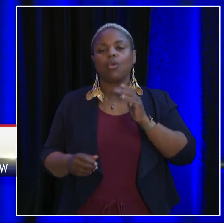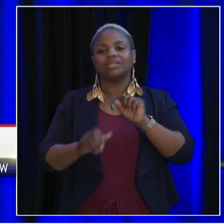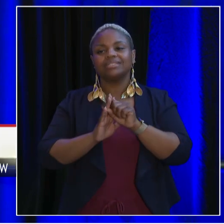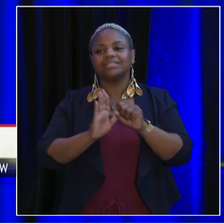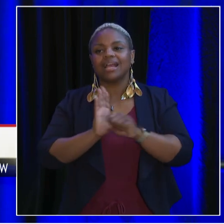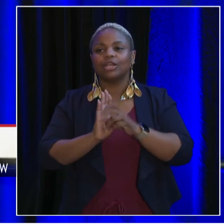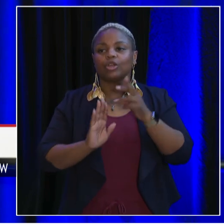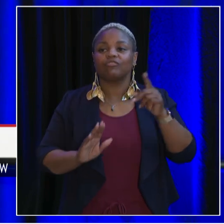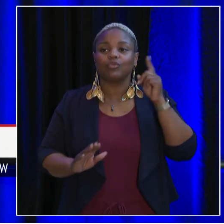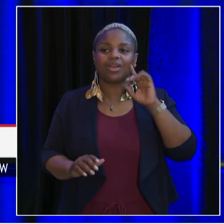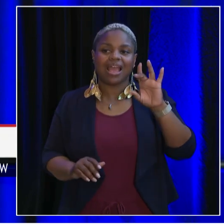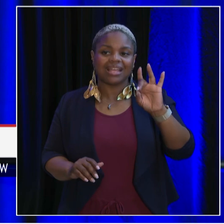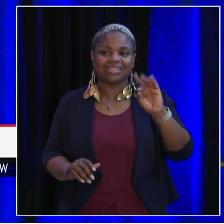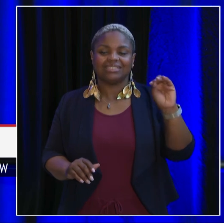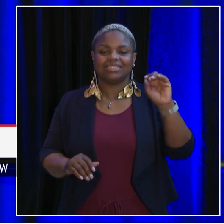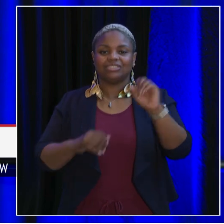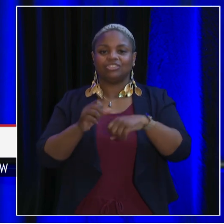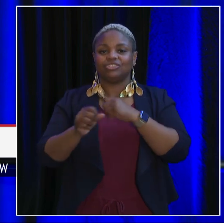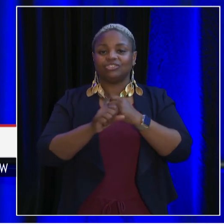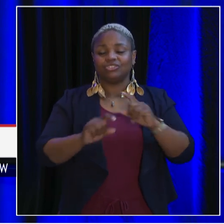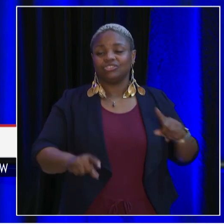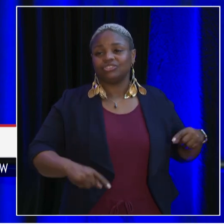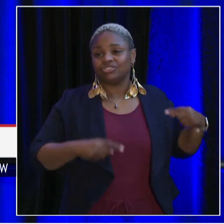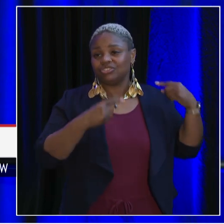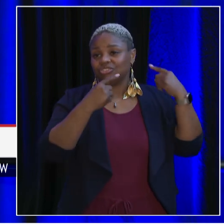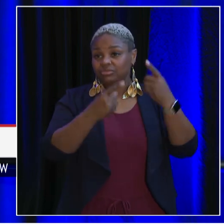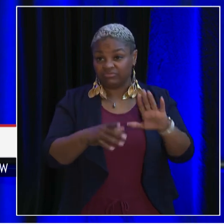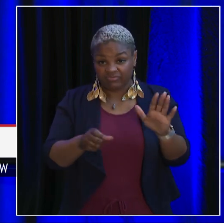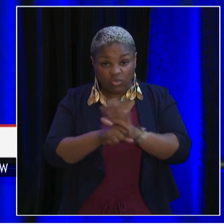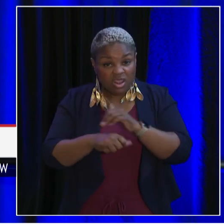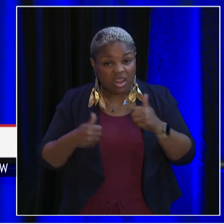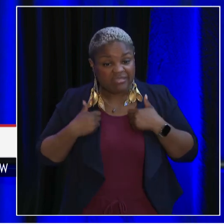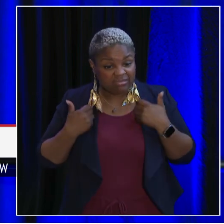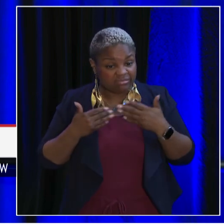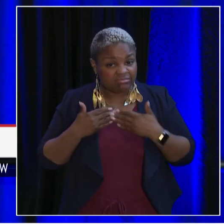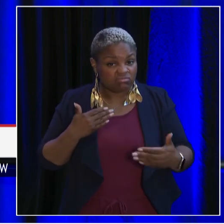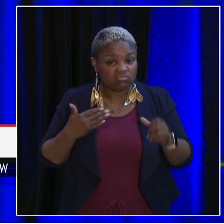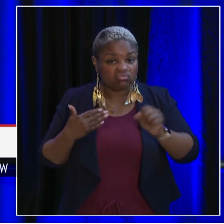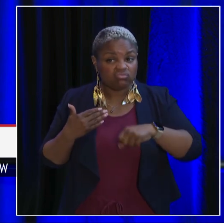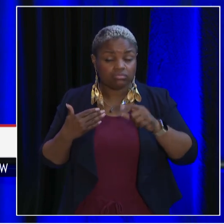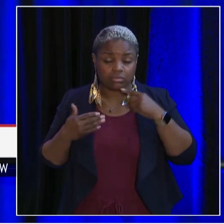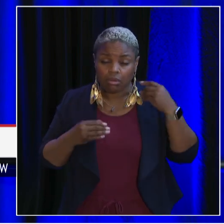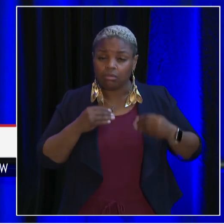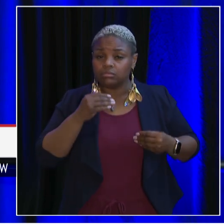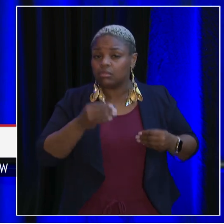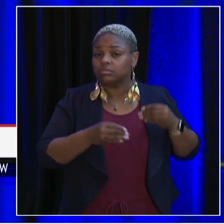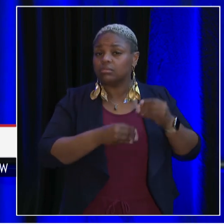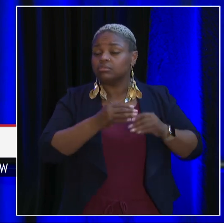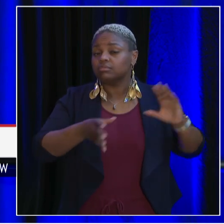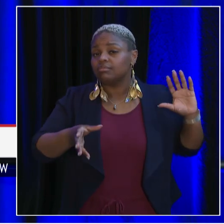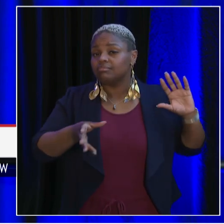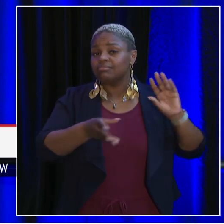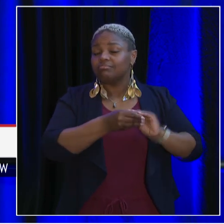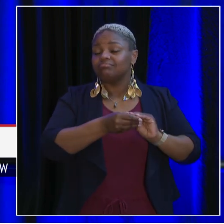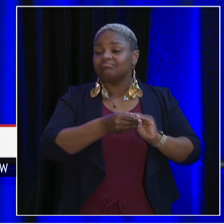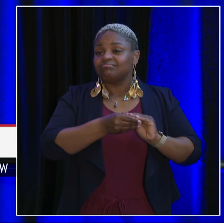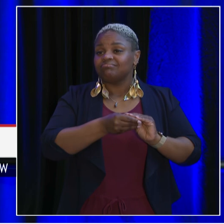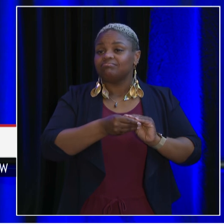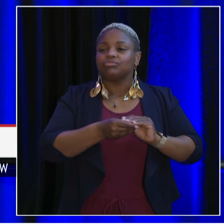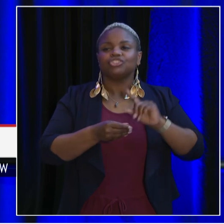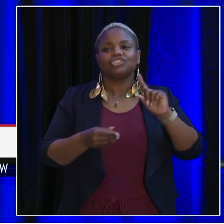years. That's a lifetime. That's multiple generations. And that's just the tip of